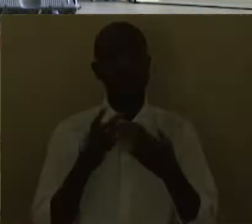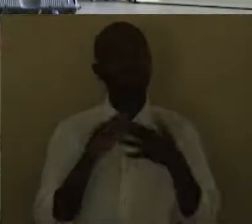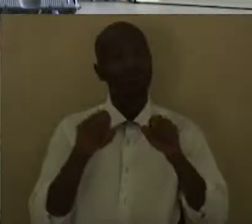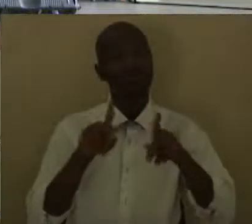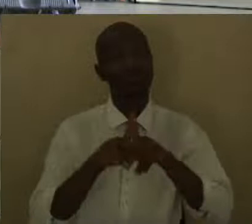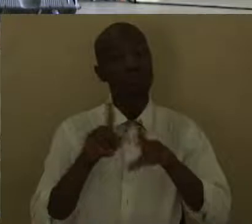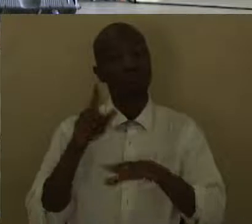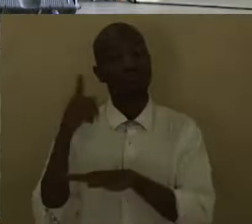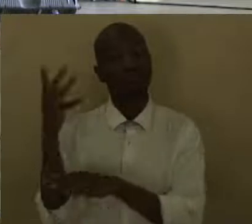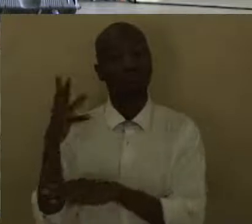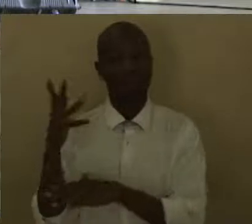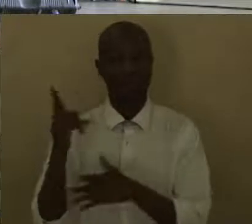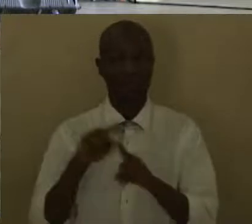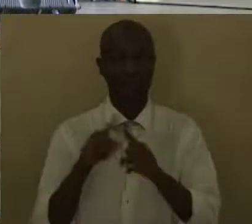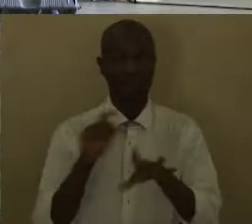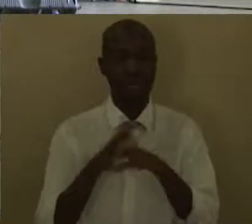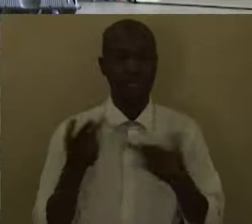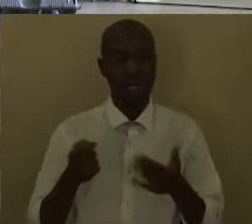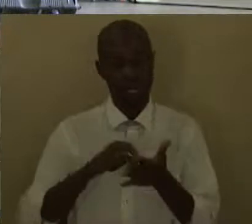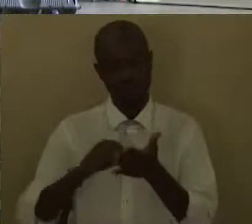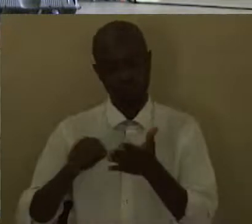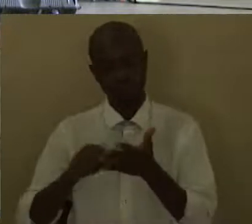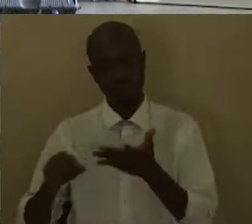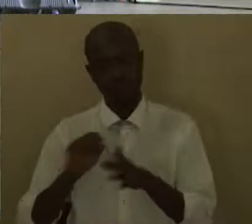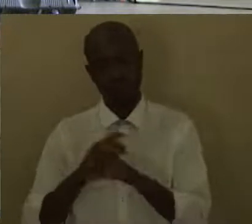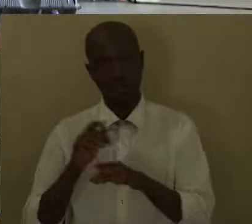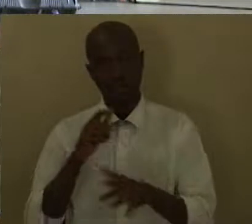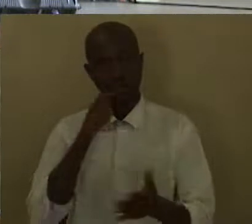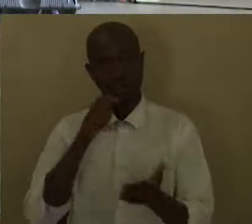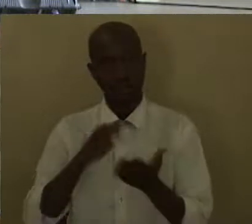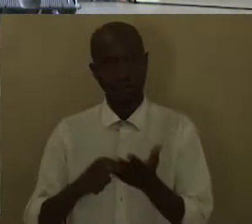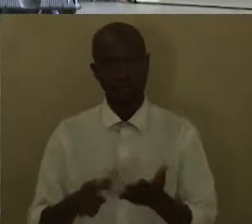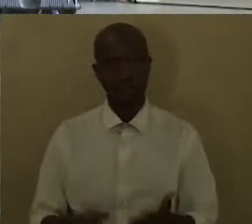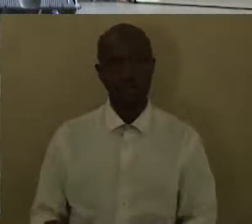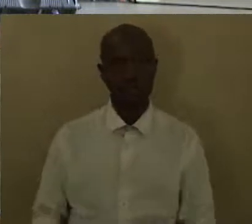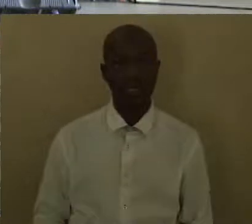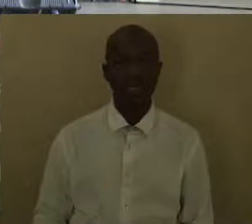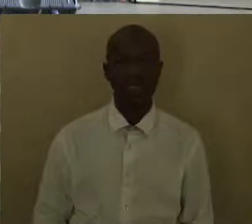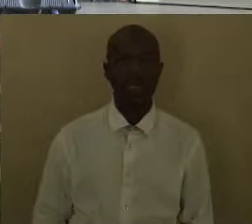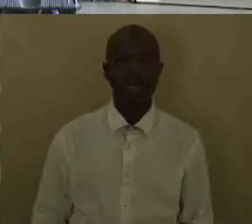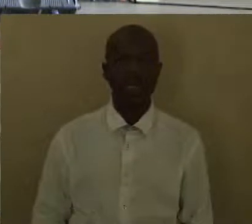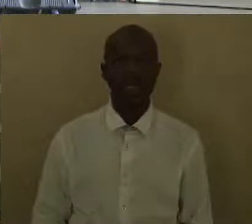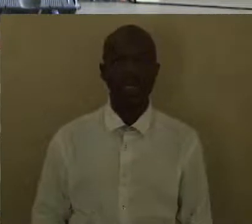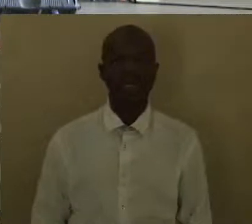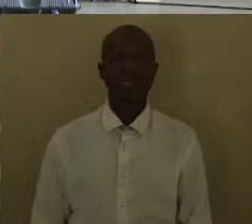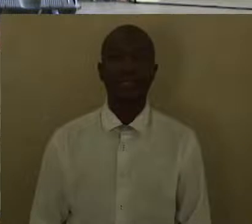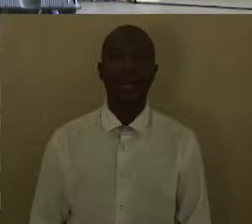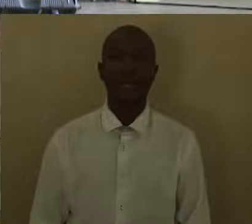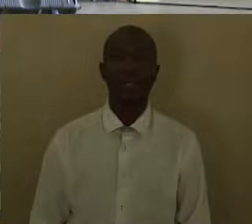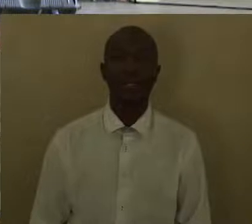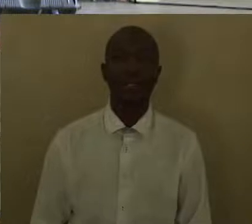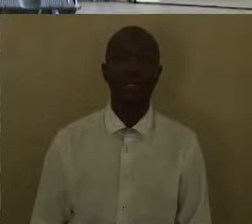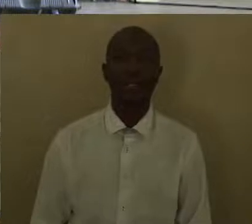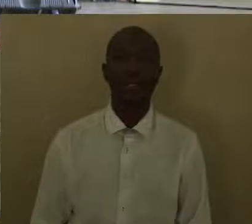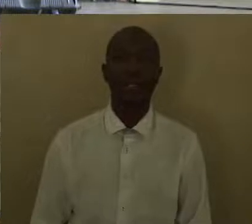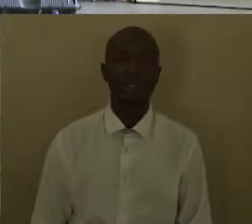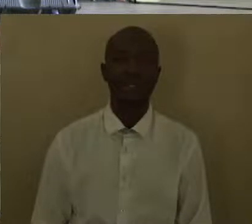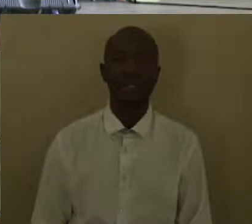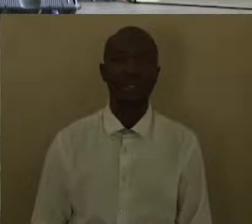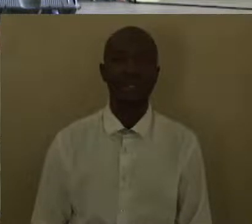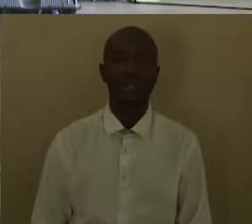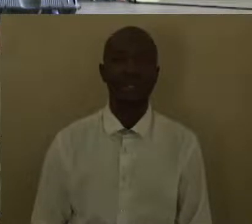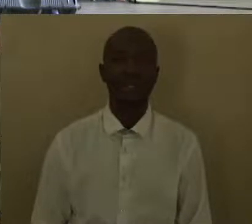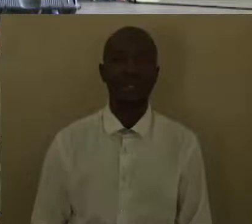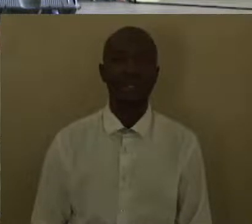some of you I know have got written comments. Halidi Tswere, just bring them forward so that your comments and your inputs